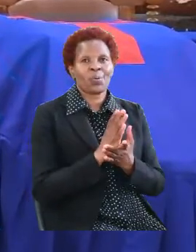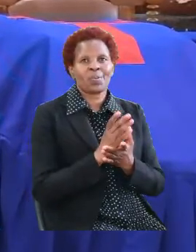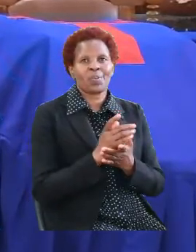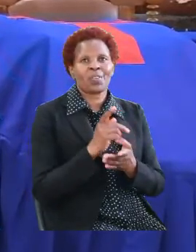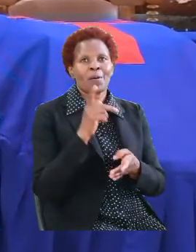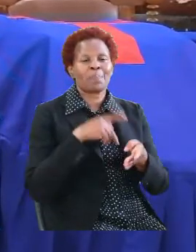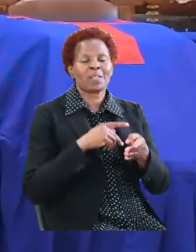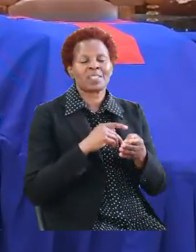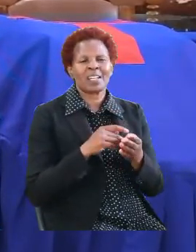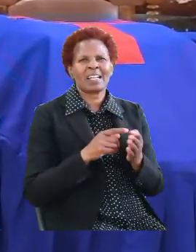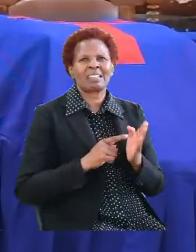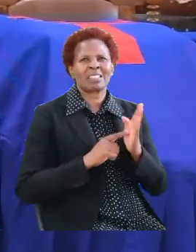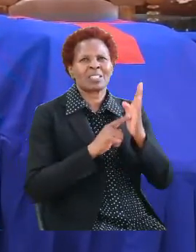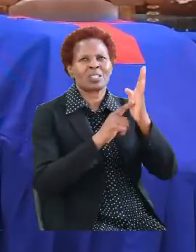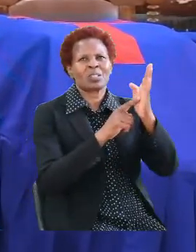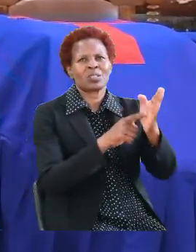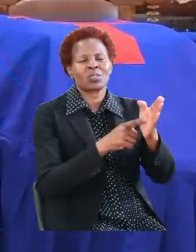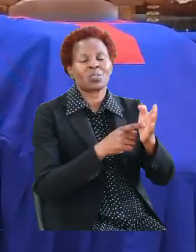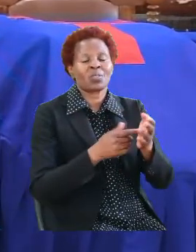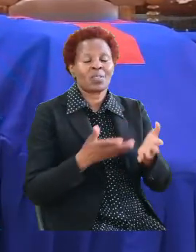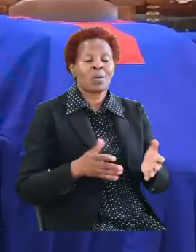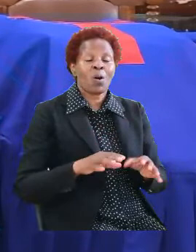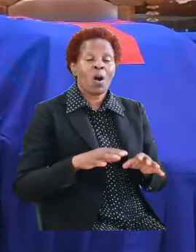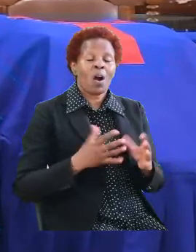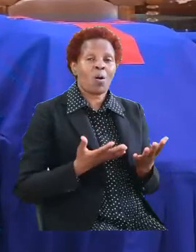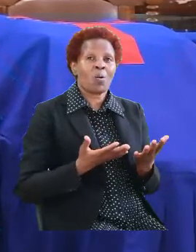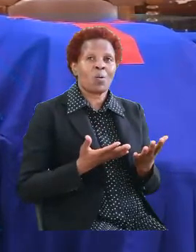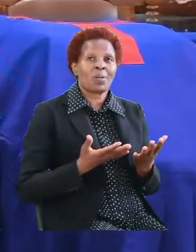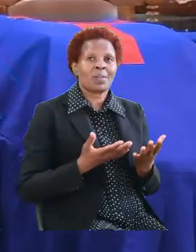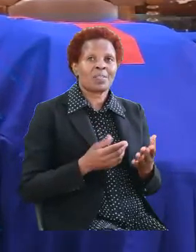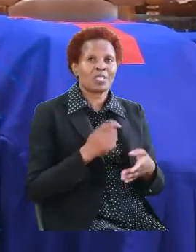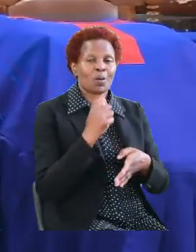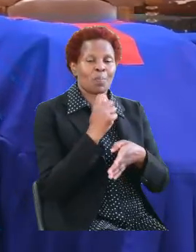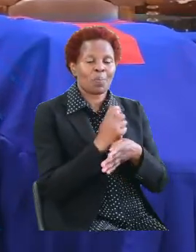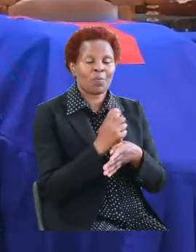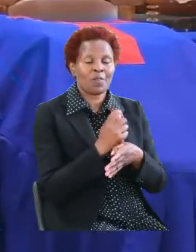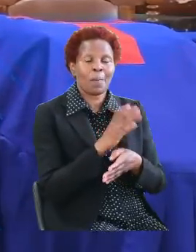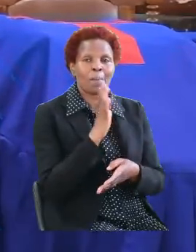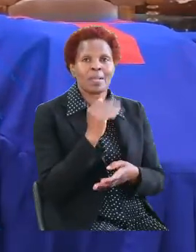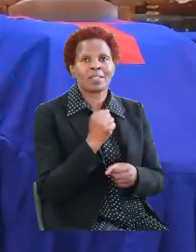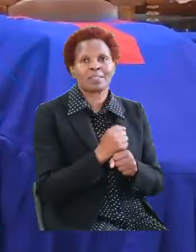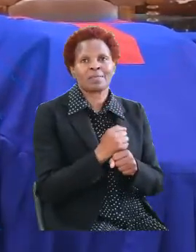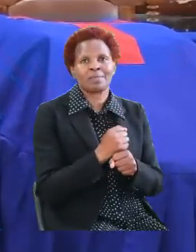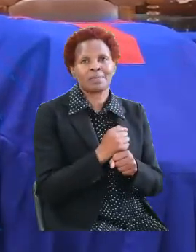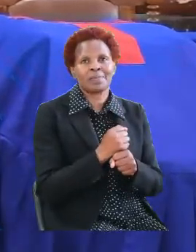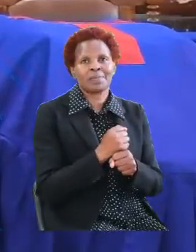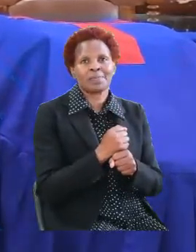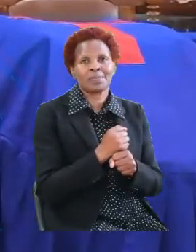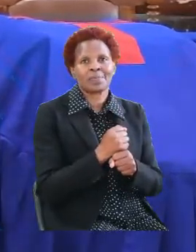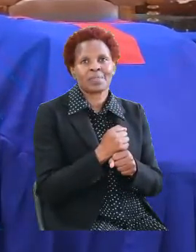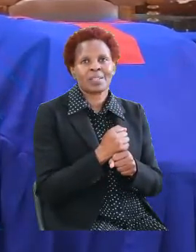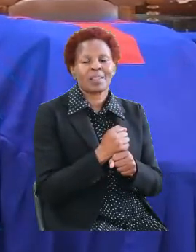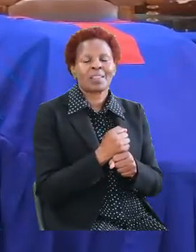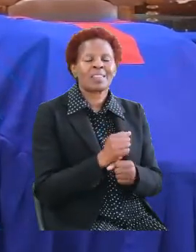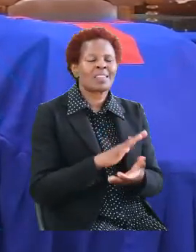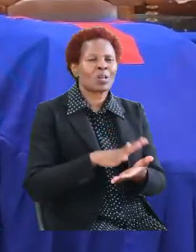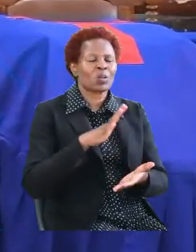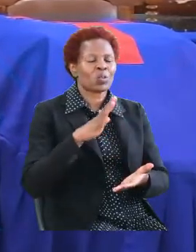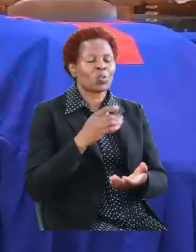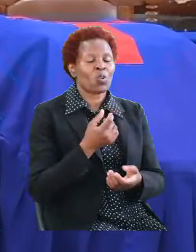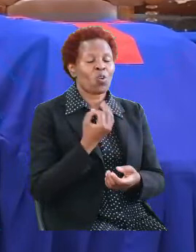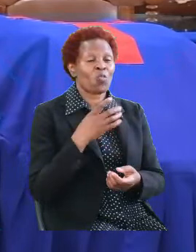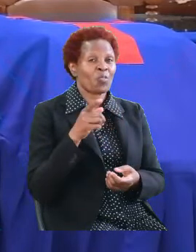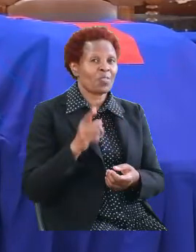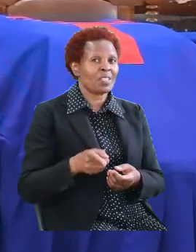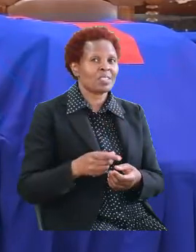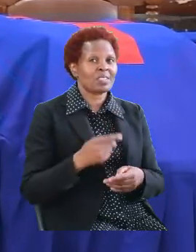a picture of the end product of the temple. And he tells them, the glory of this temple that